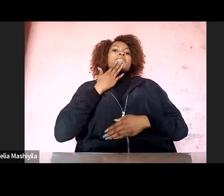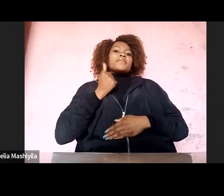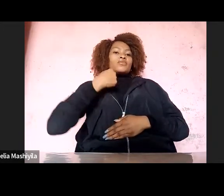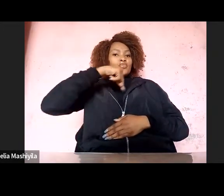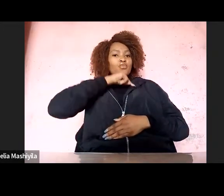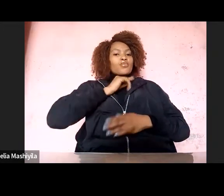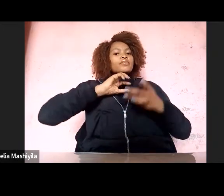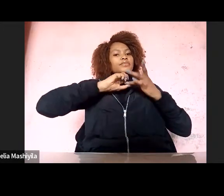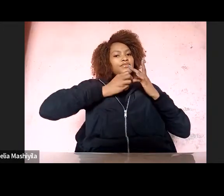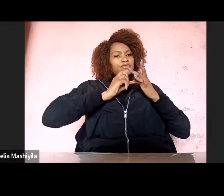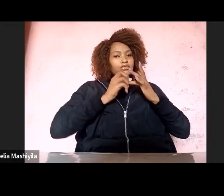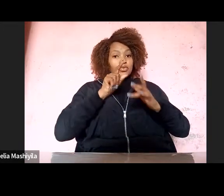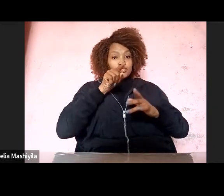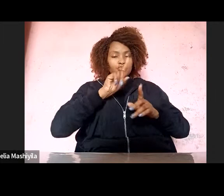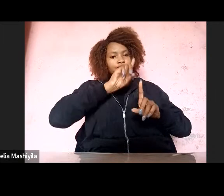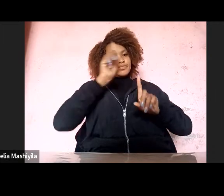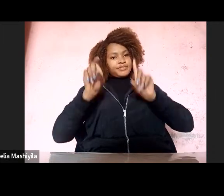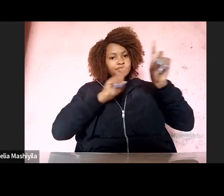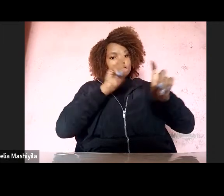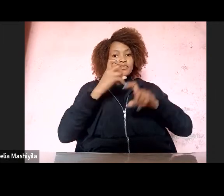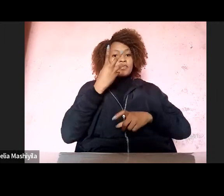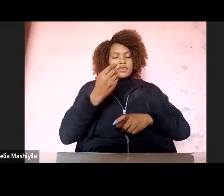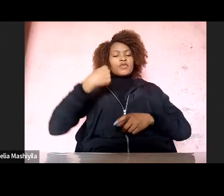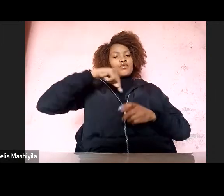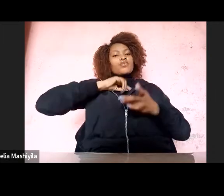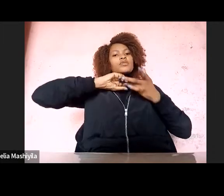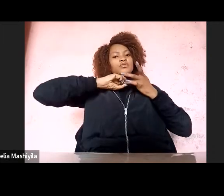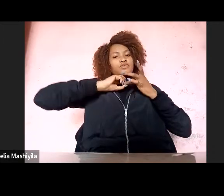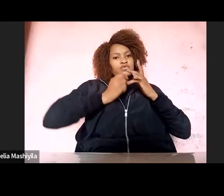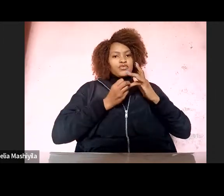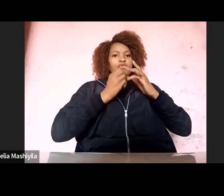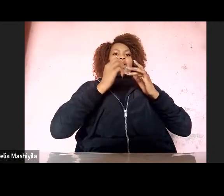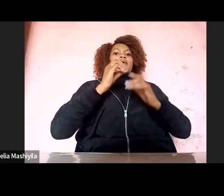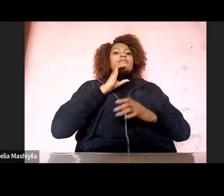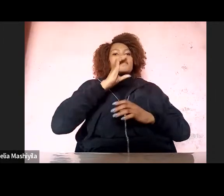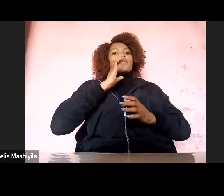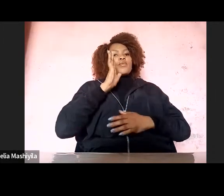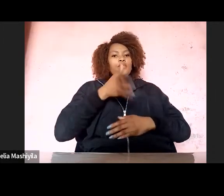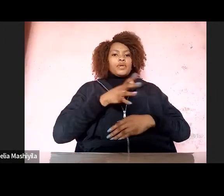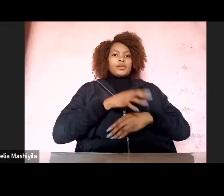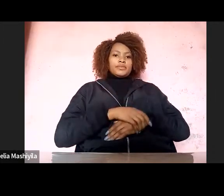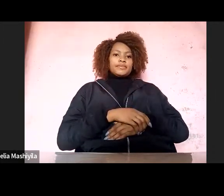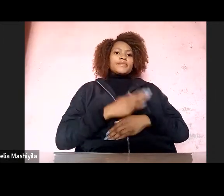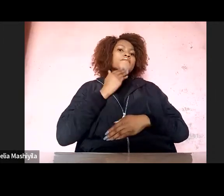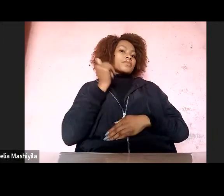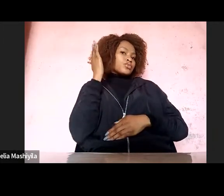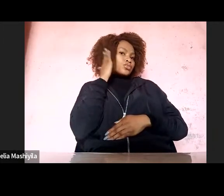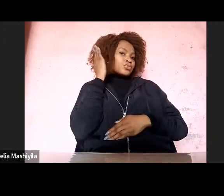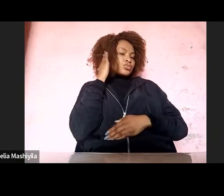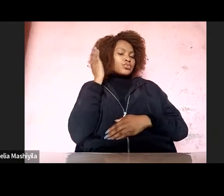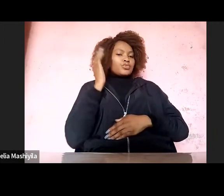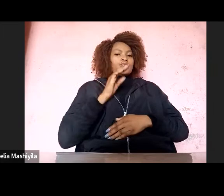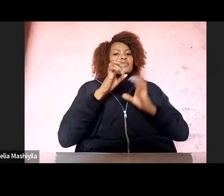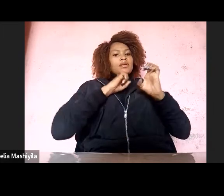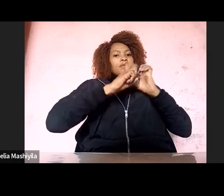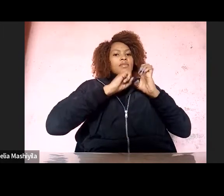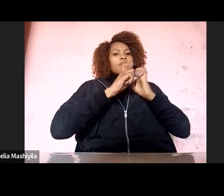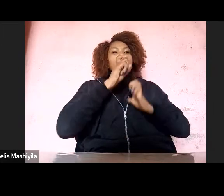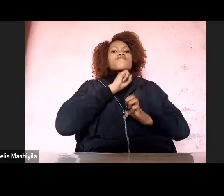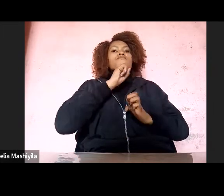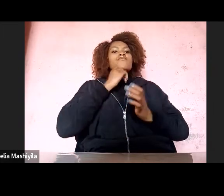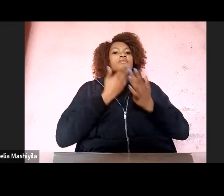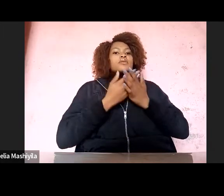many questions as possible during this session. But please note that you can also use the following email address should your questions not be